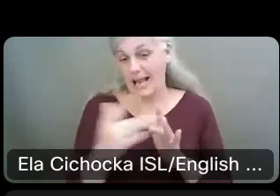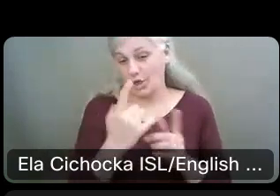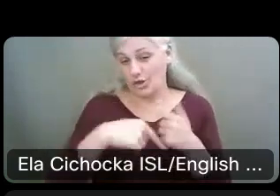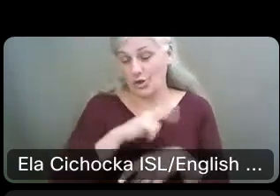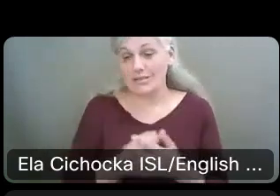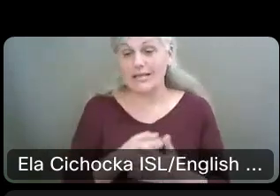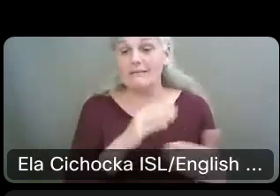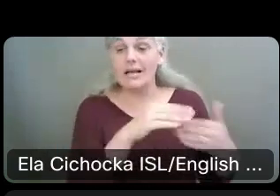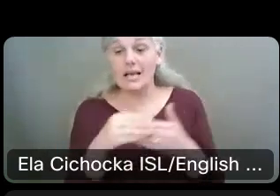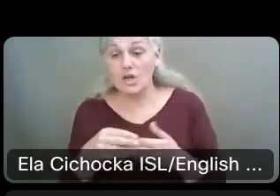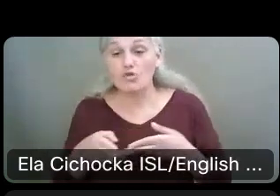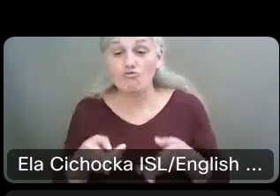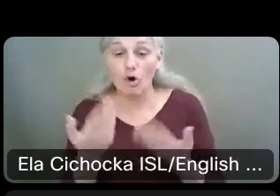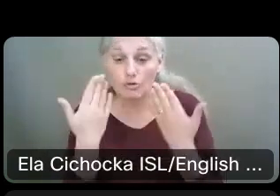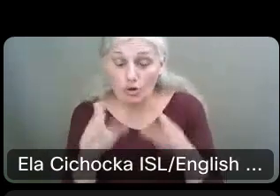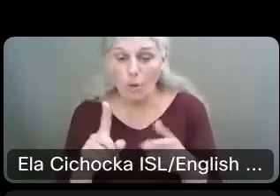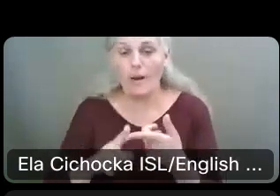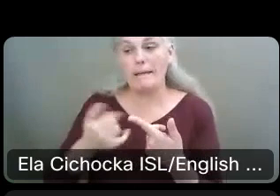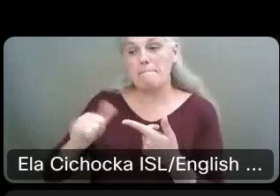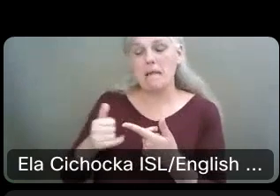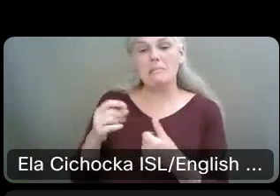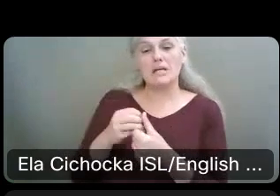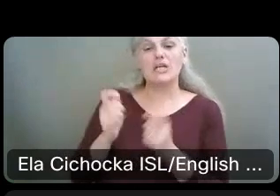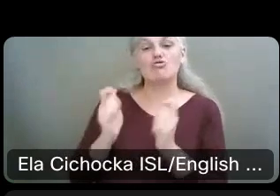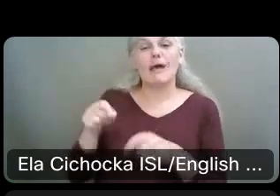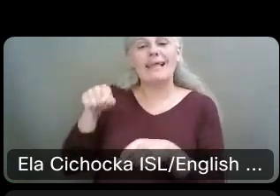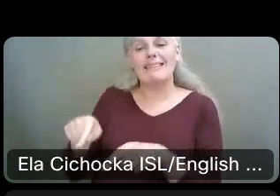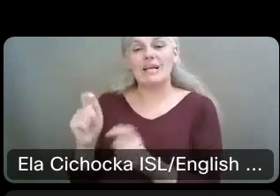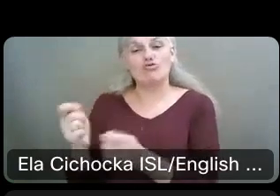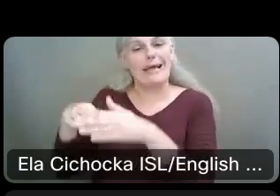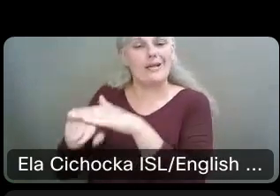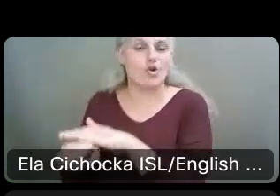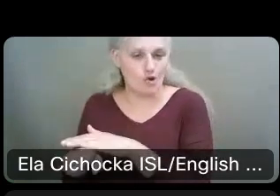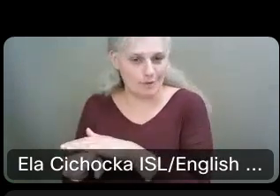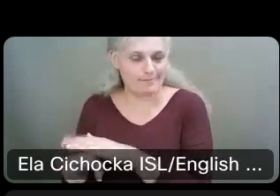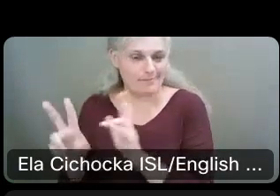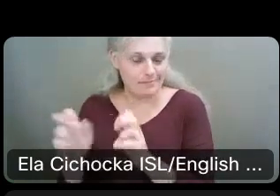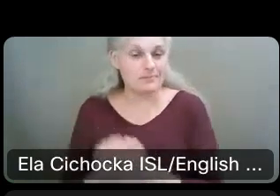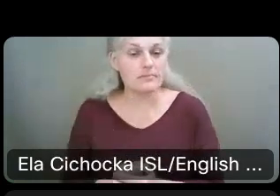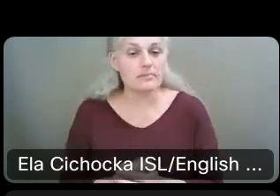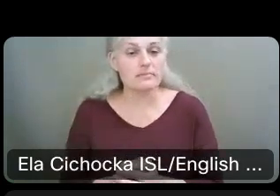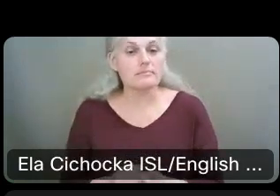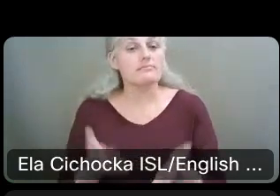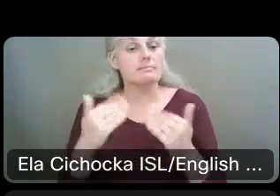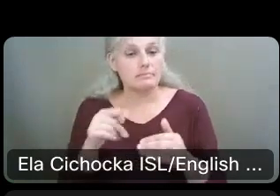to the roadshow or in relation to the Train the Trainer. Just moving on there, that'd be great.